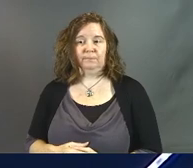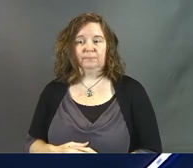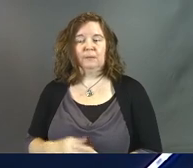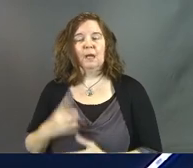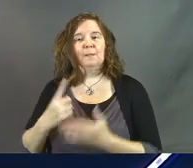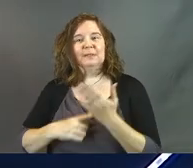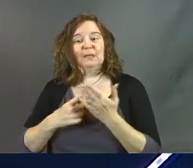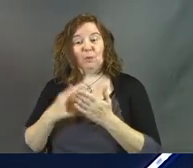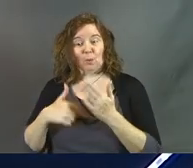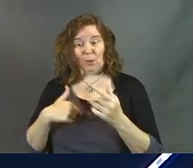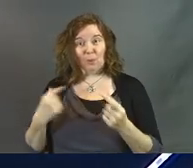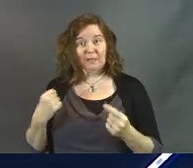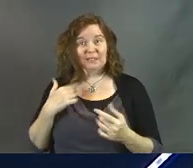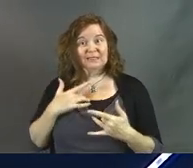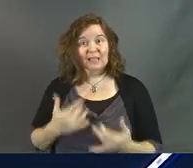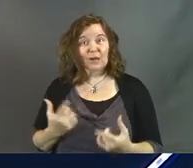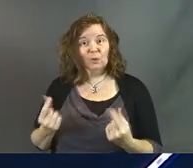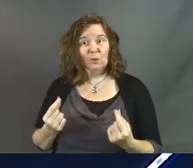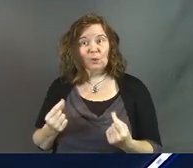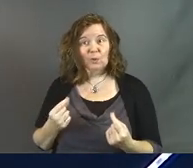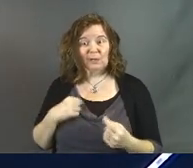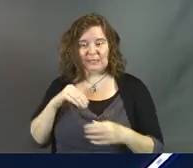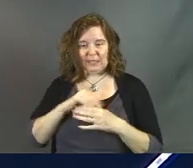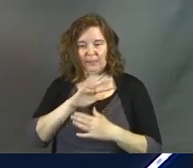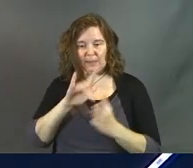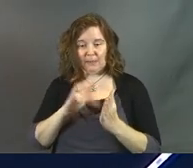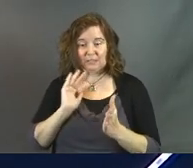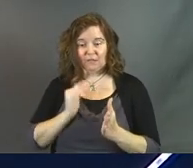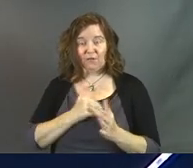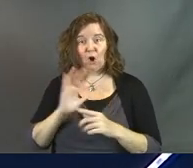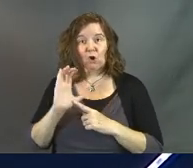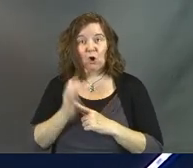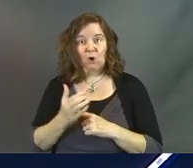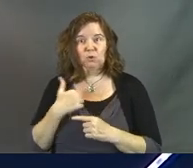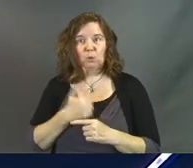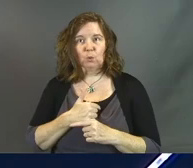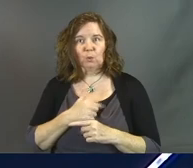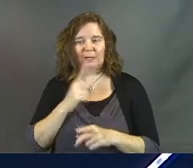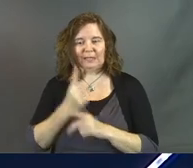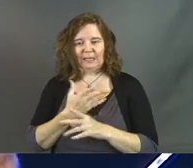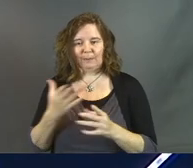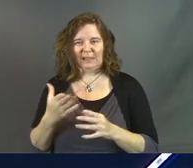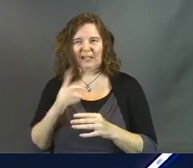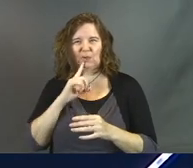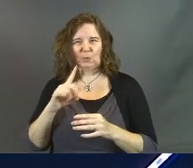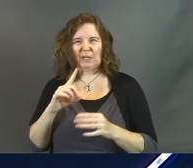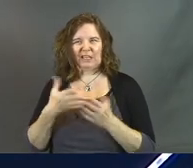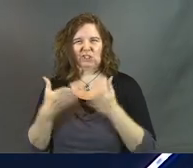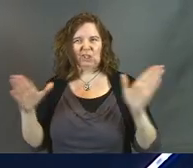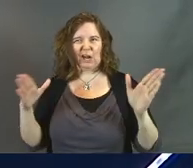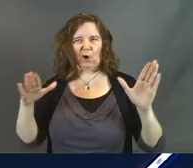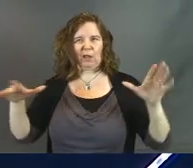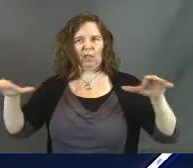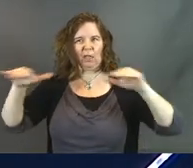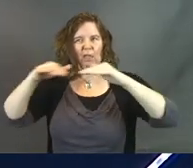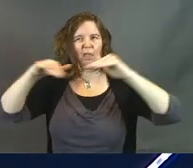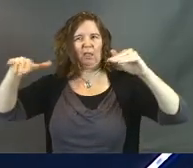But sometimes what we do is, in the midst of our culture, we keep things at this really